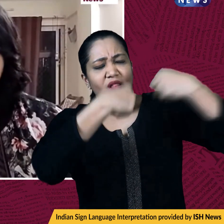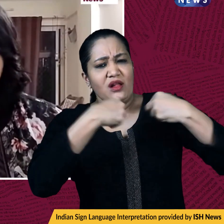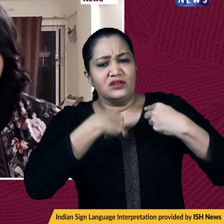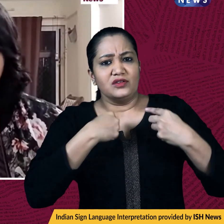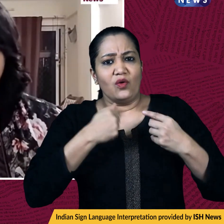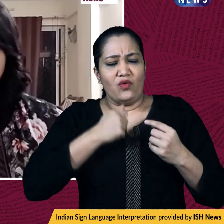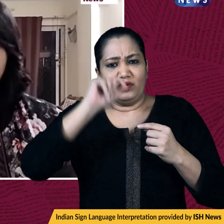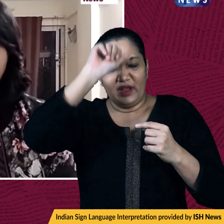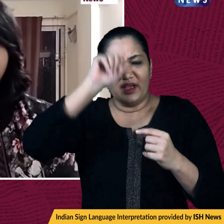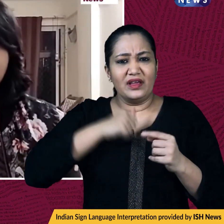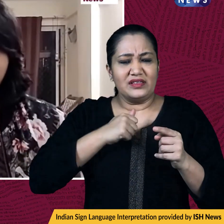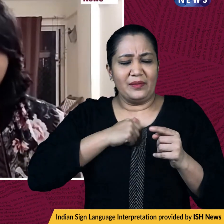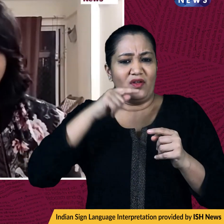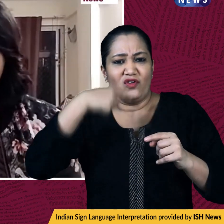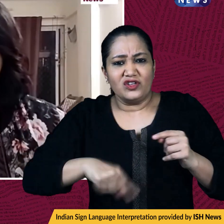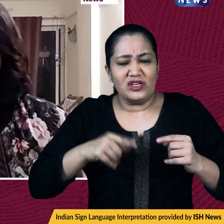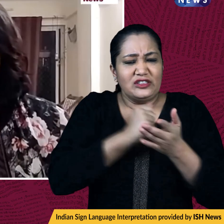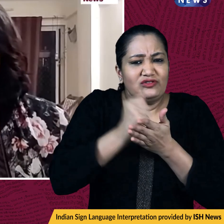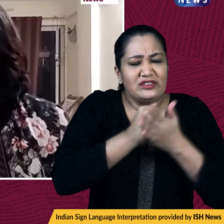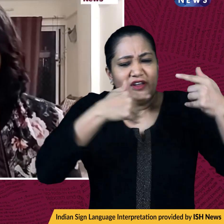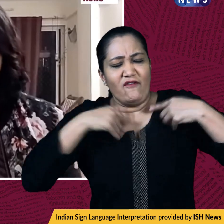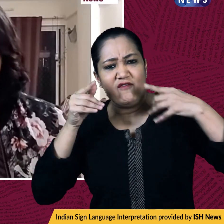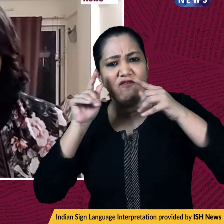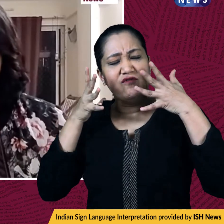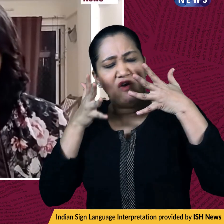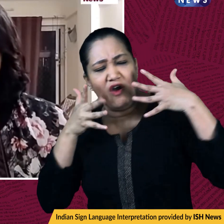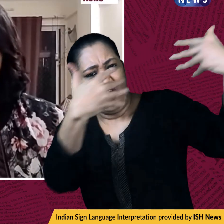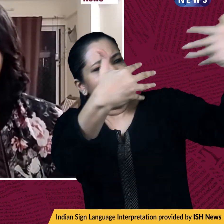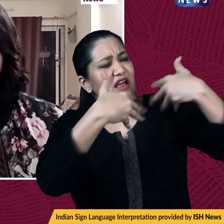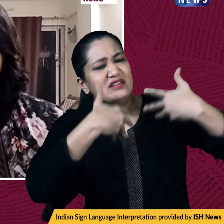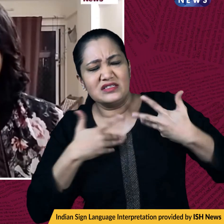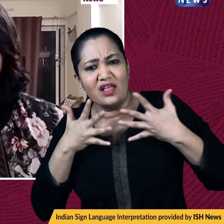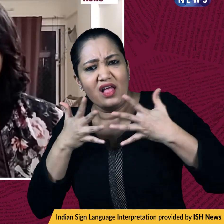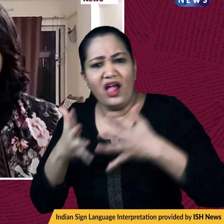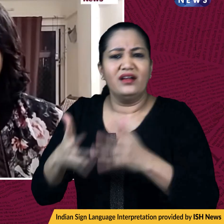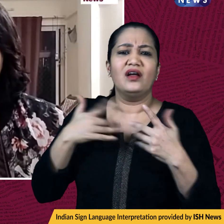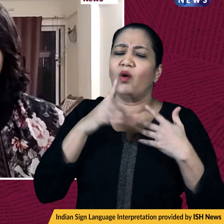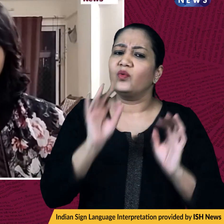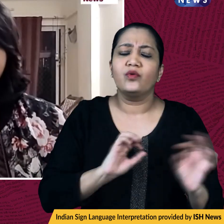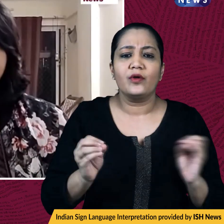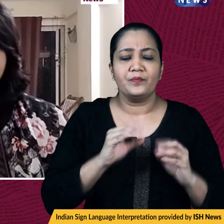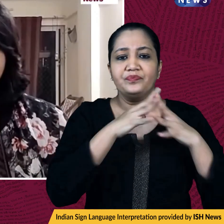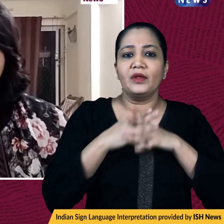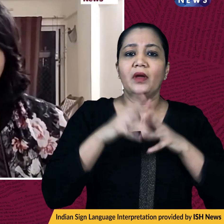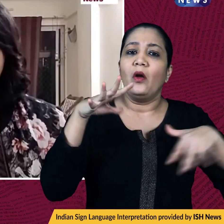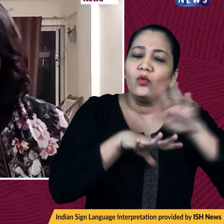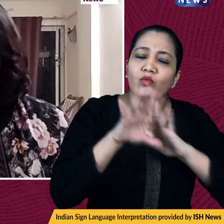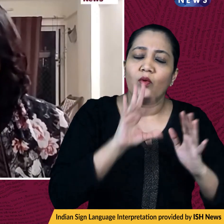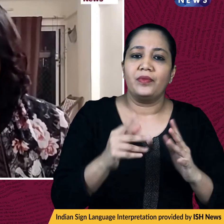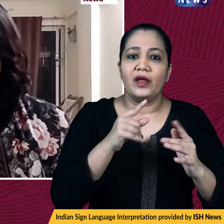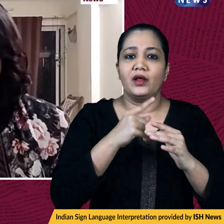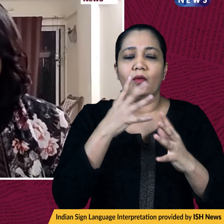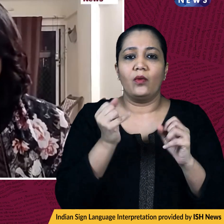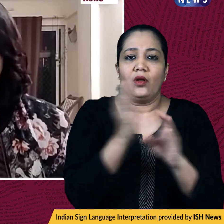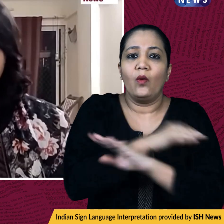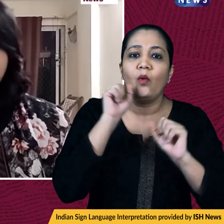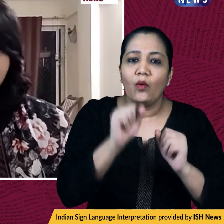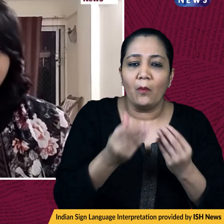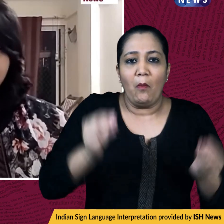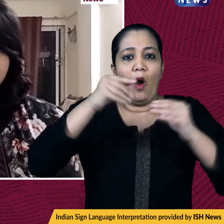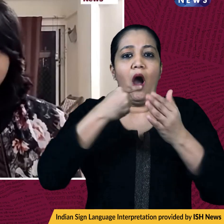never become legal tender. Crypto assets are assets whose value will be determined between two people. You can